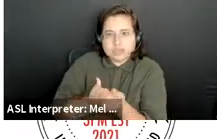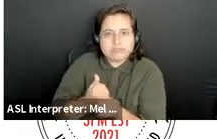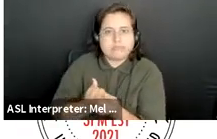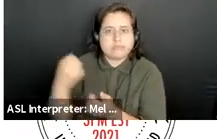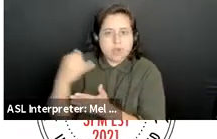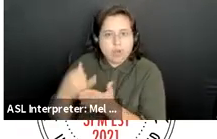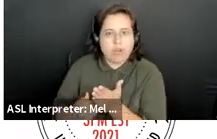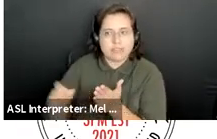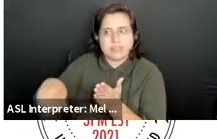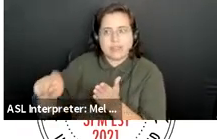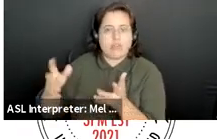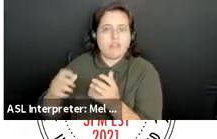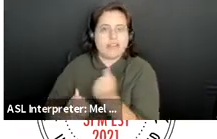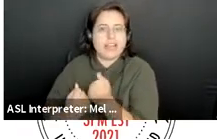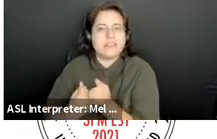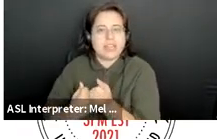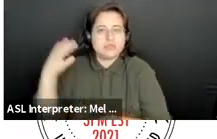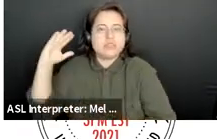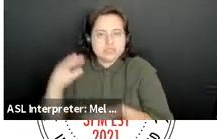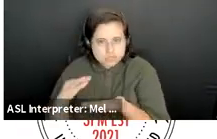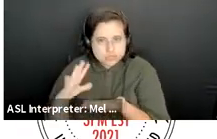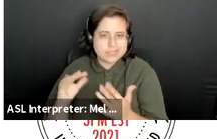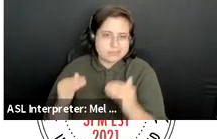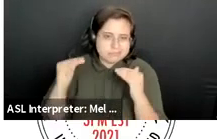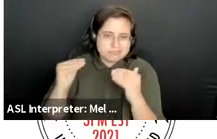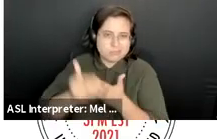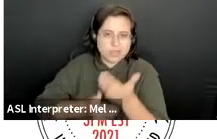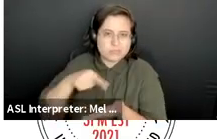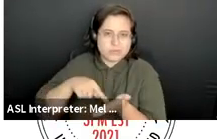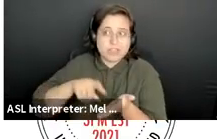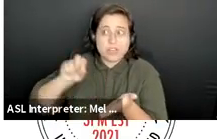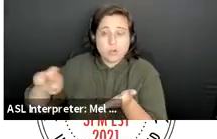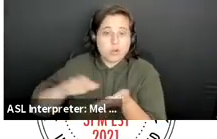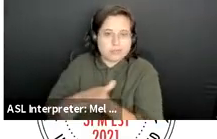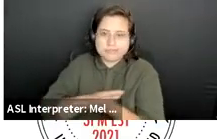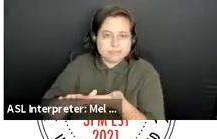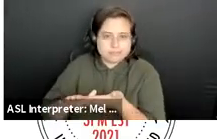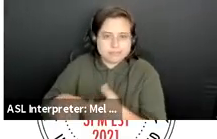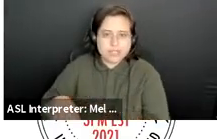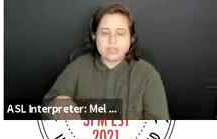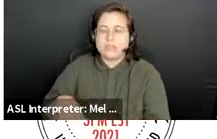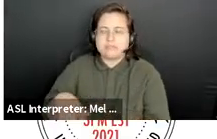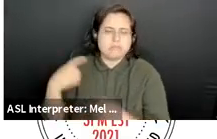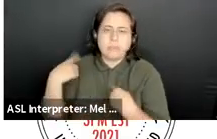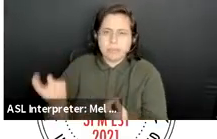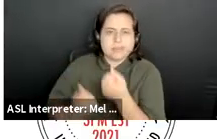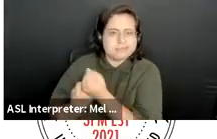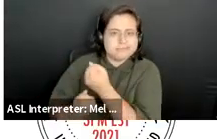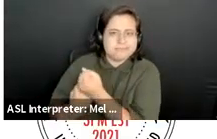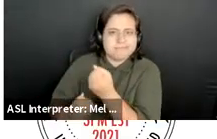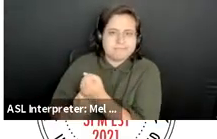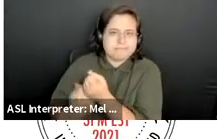are advocating to reduce the premium processing fee or make it unnecessary. We have been doing that